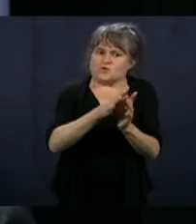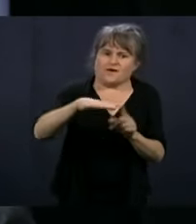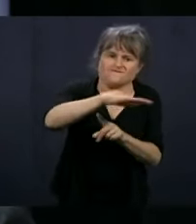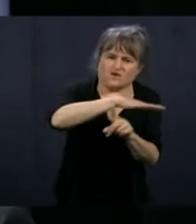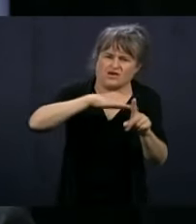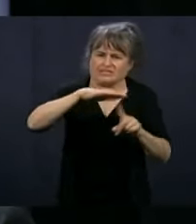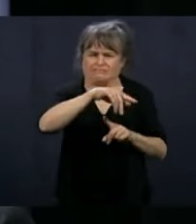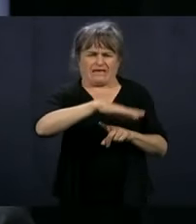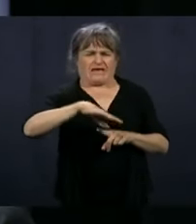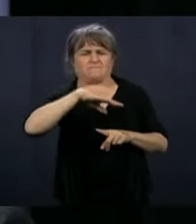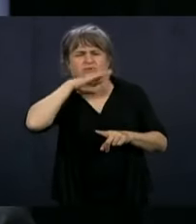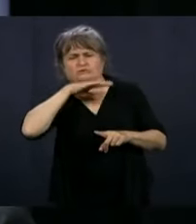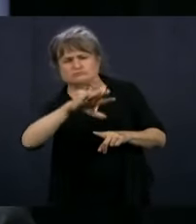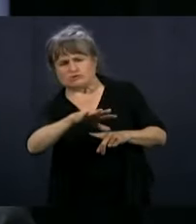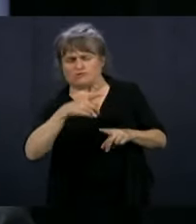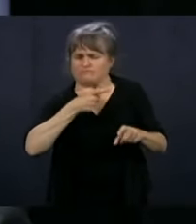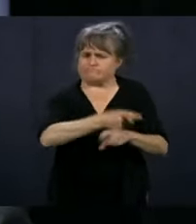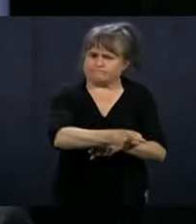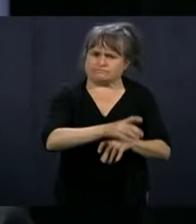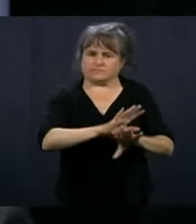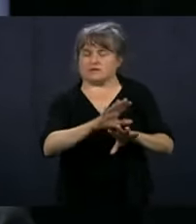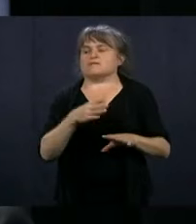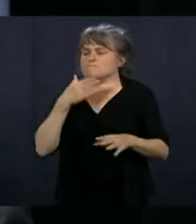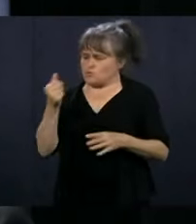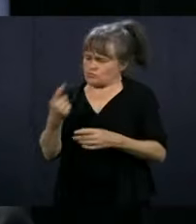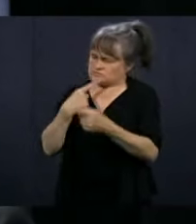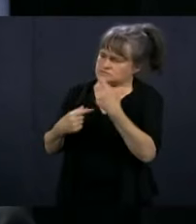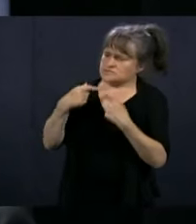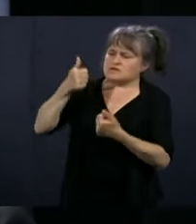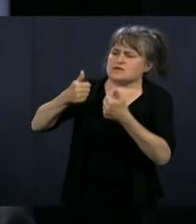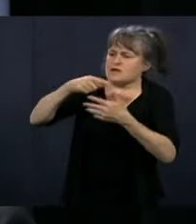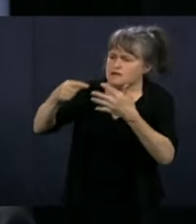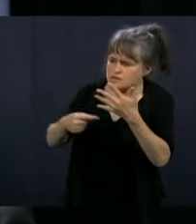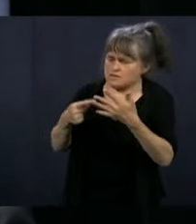but I would like to better understand what their concerns are.